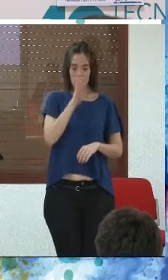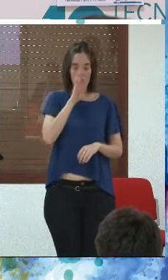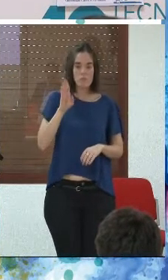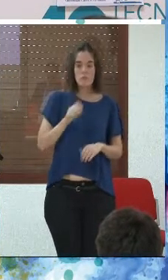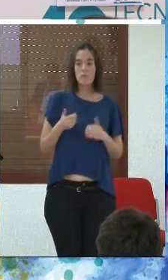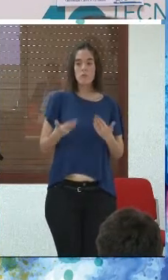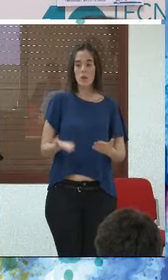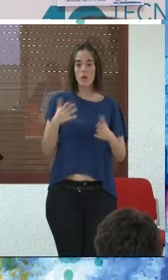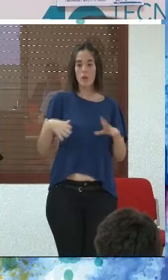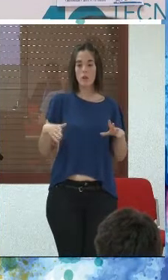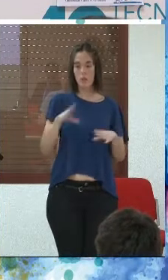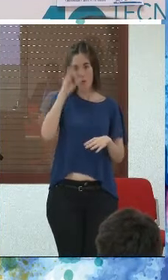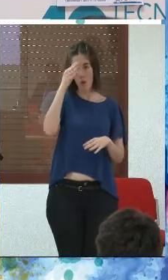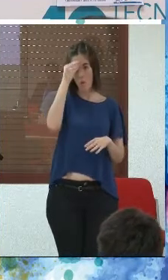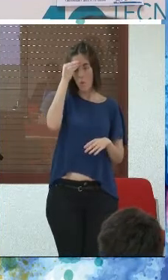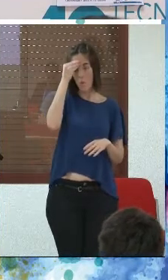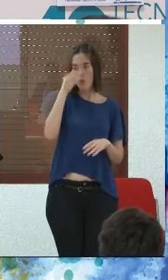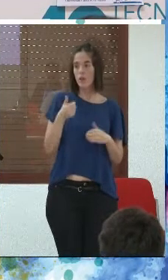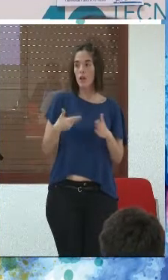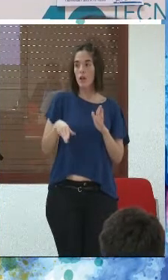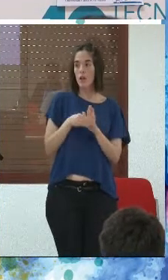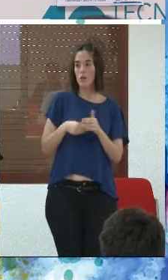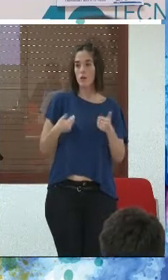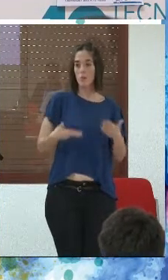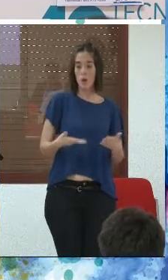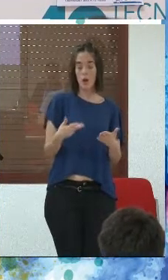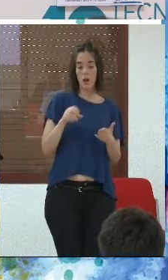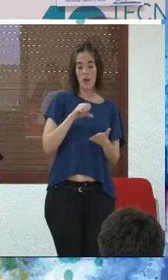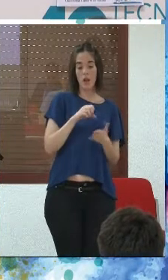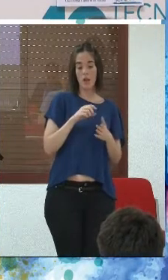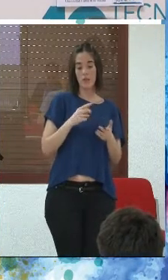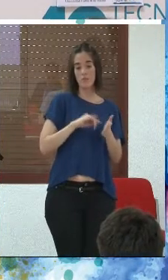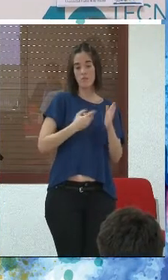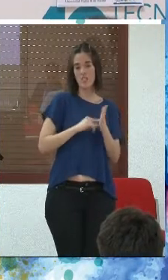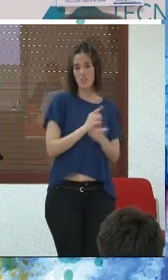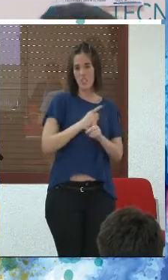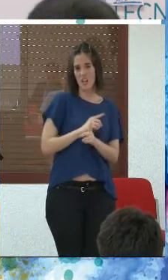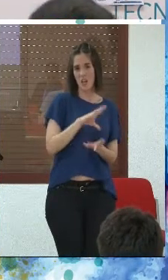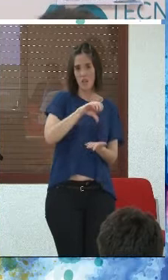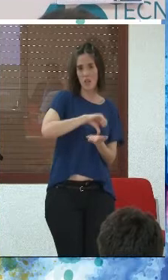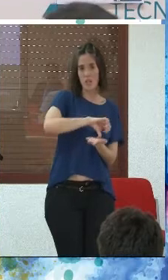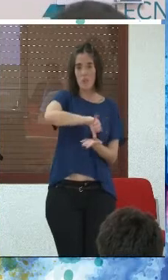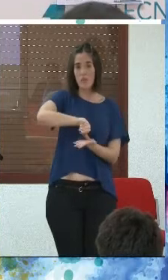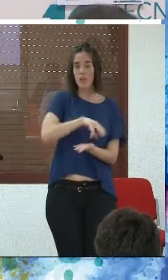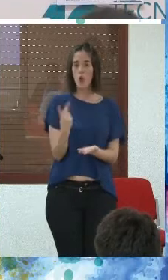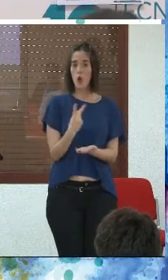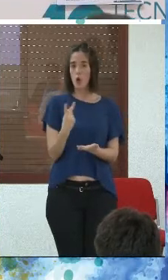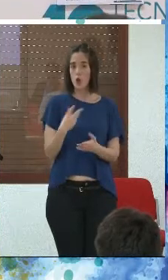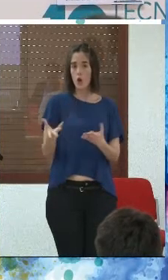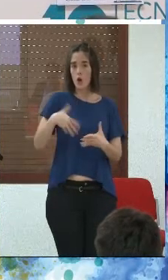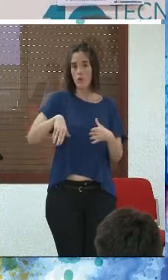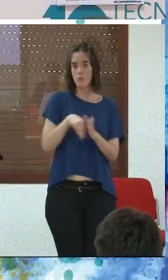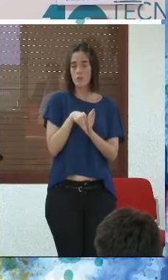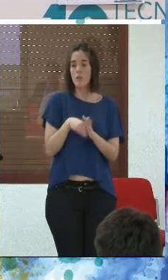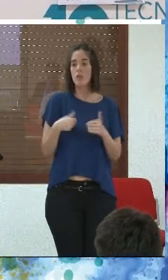cerebral palsy. It enables the integration of both peripheral nervous system as well as the central nervous system within the therapy to reduce